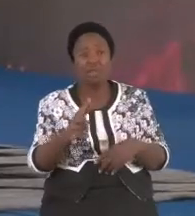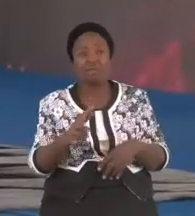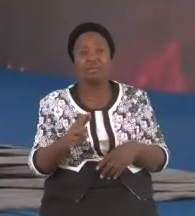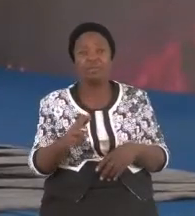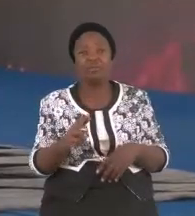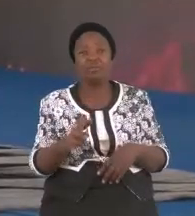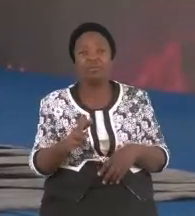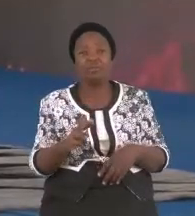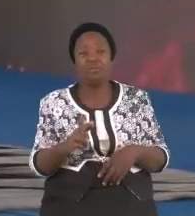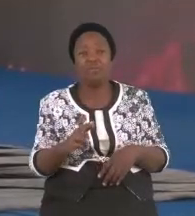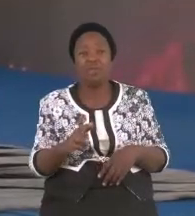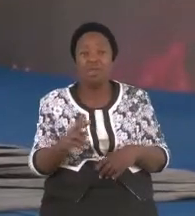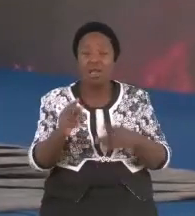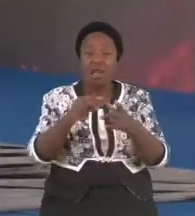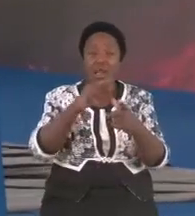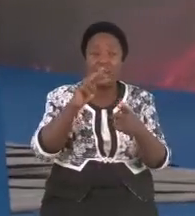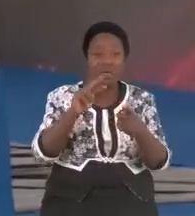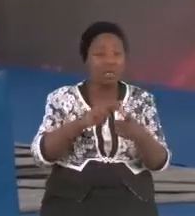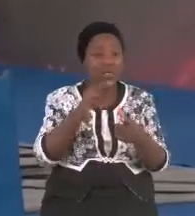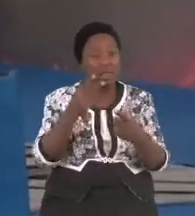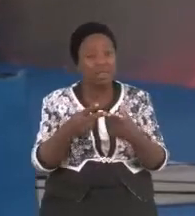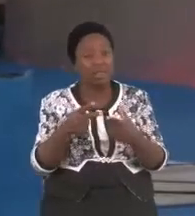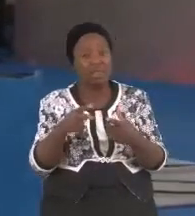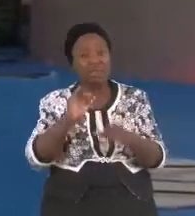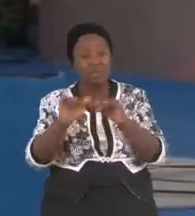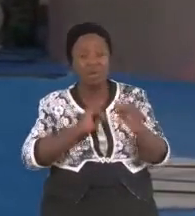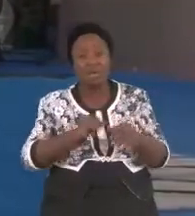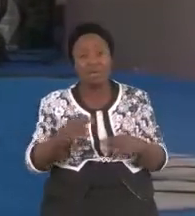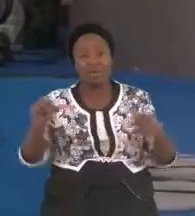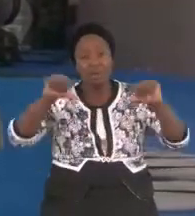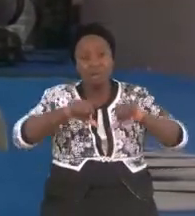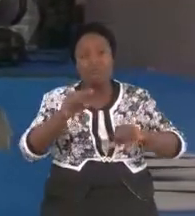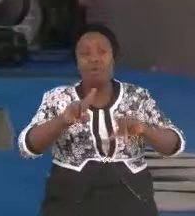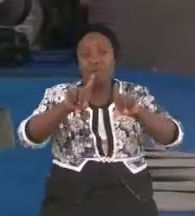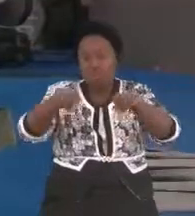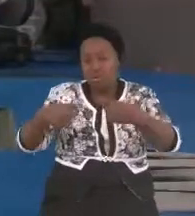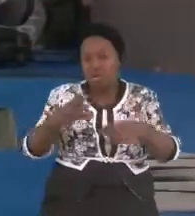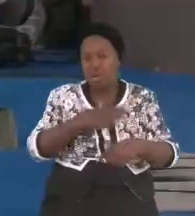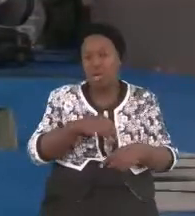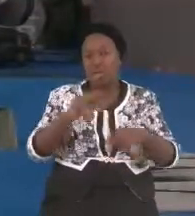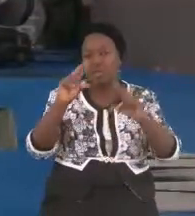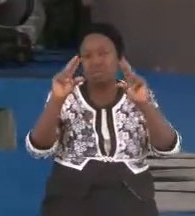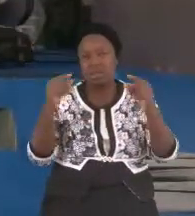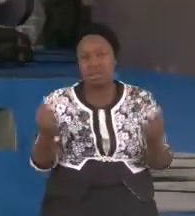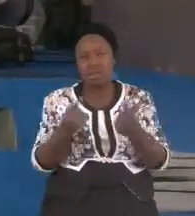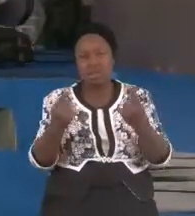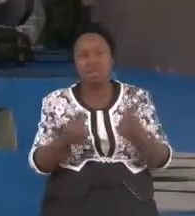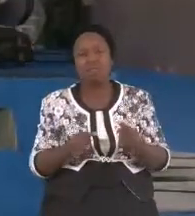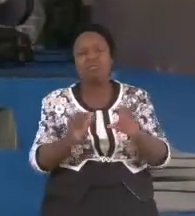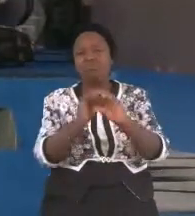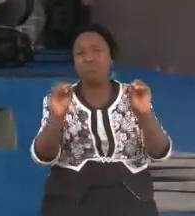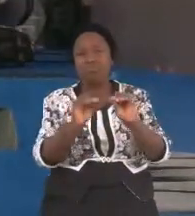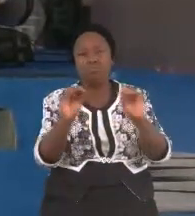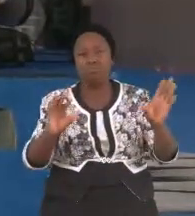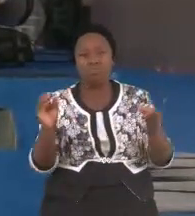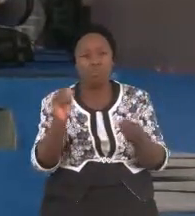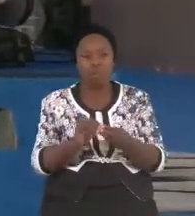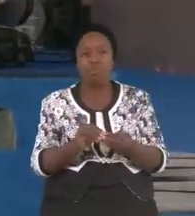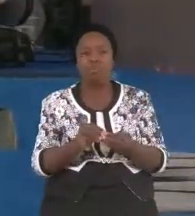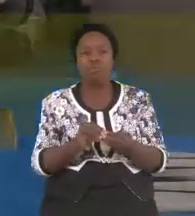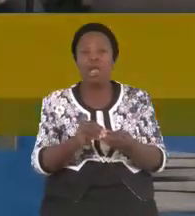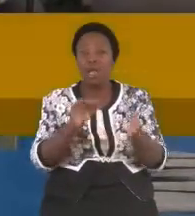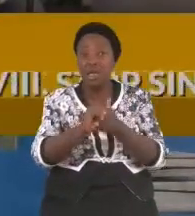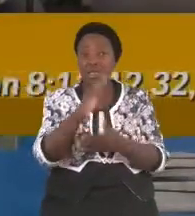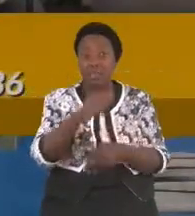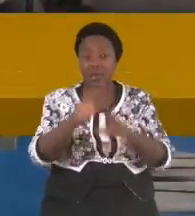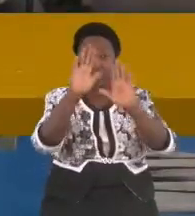go and sin no more. That's the miracle of stopping sin. The